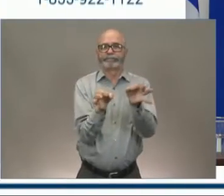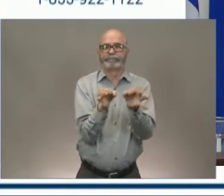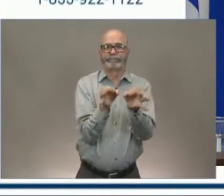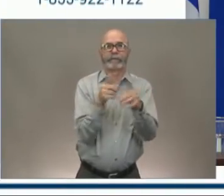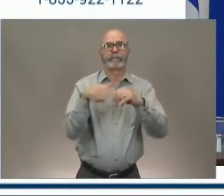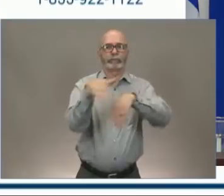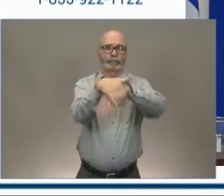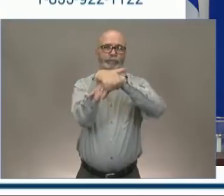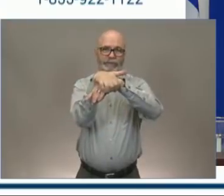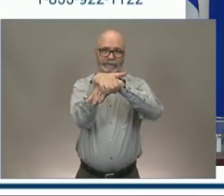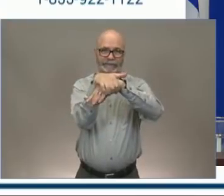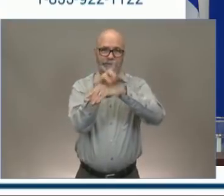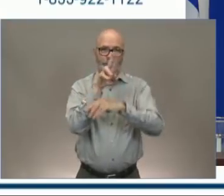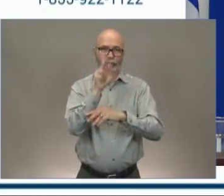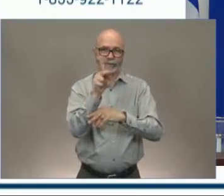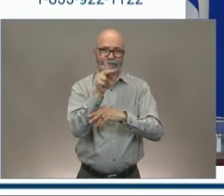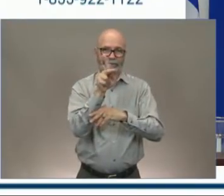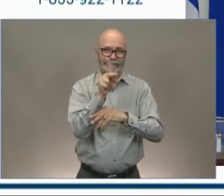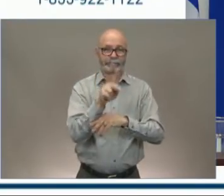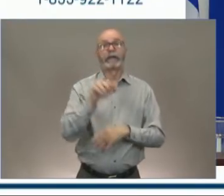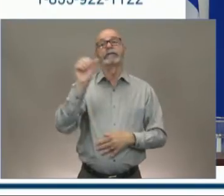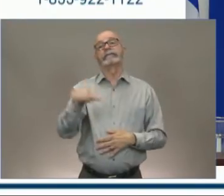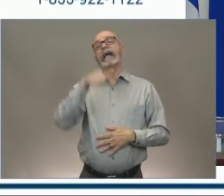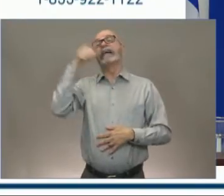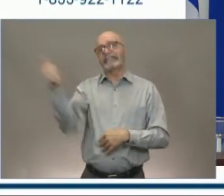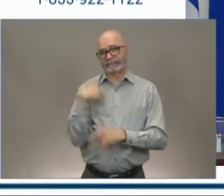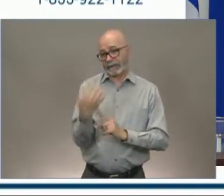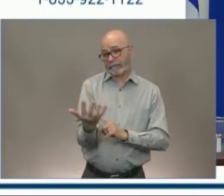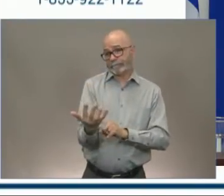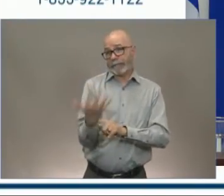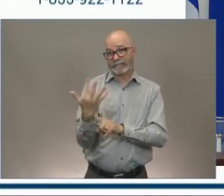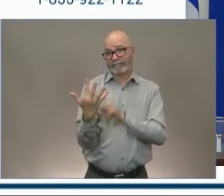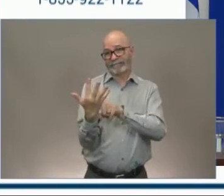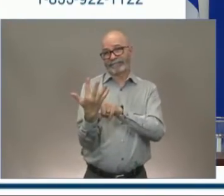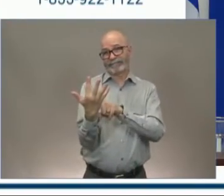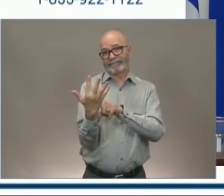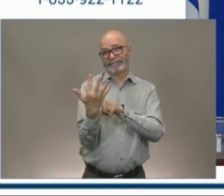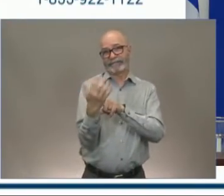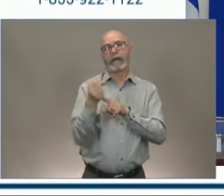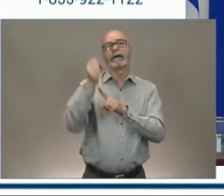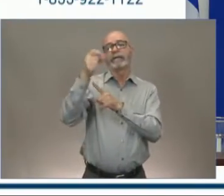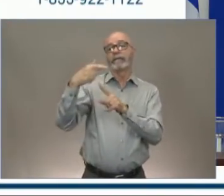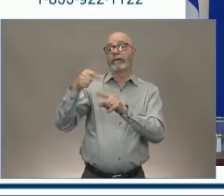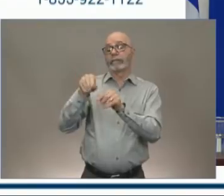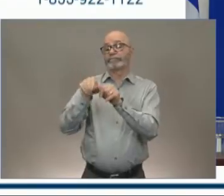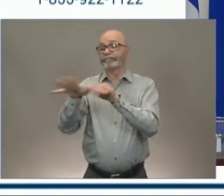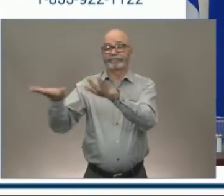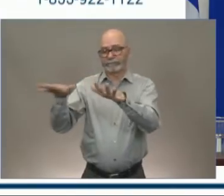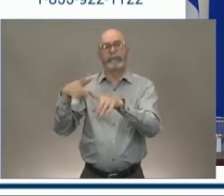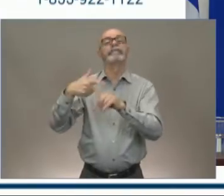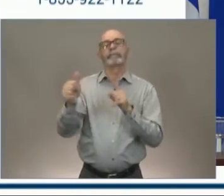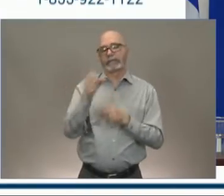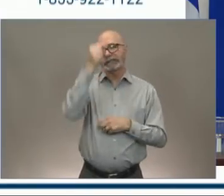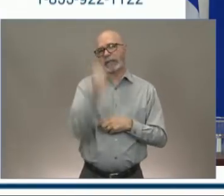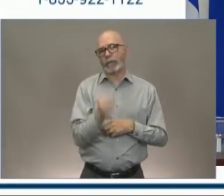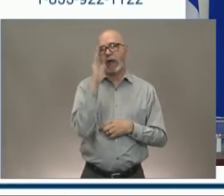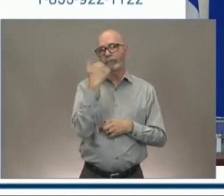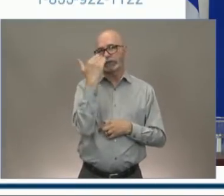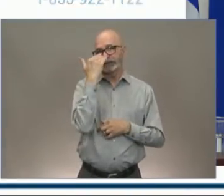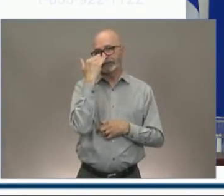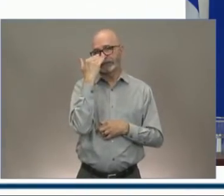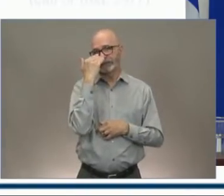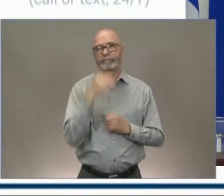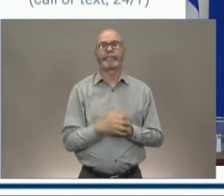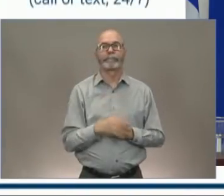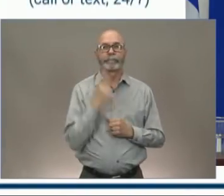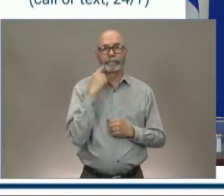been identified by the National Microbiology Lab among Nova Scotia residents. 2 of those cases are resolved and 5